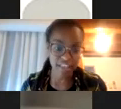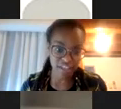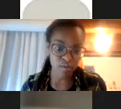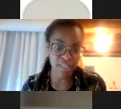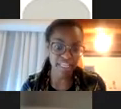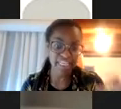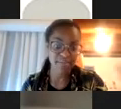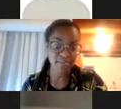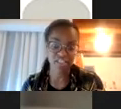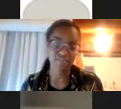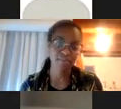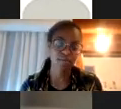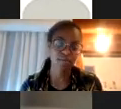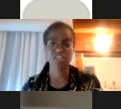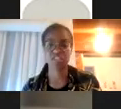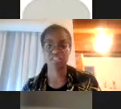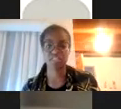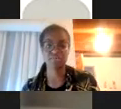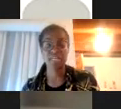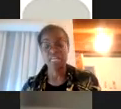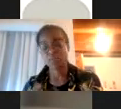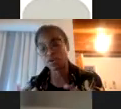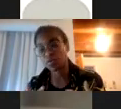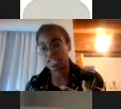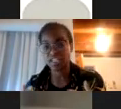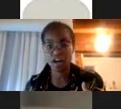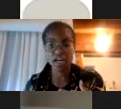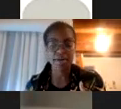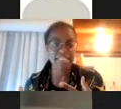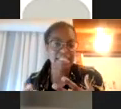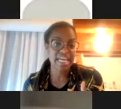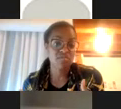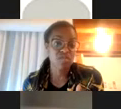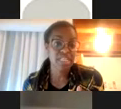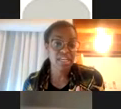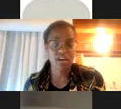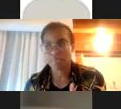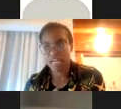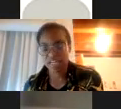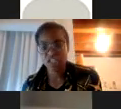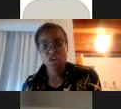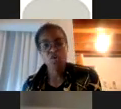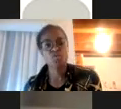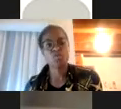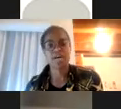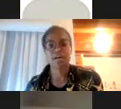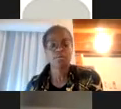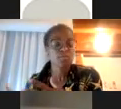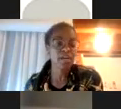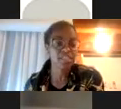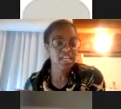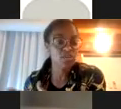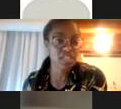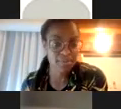whether or not they will be likely enmeshed in the family regulation system. And what we're going to talk about today really are parents who are